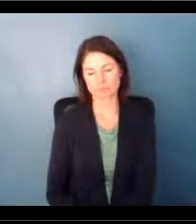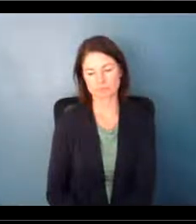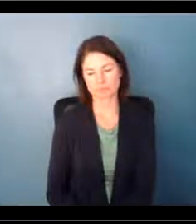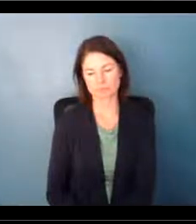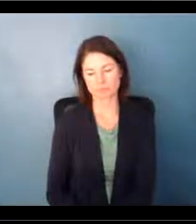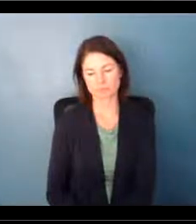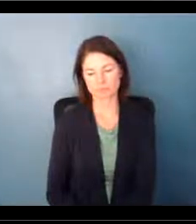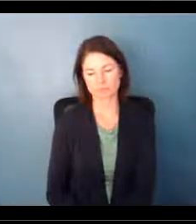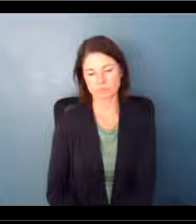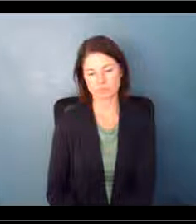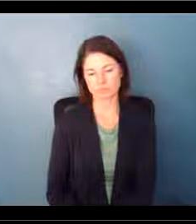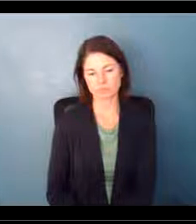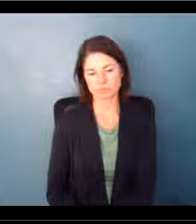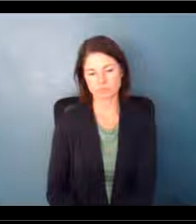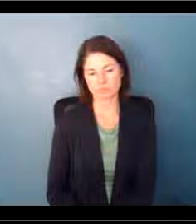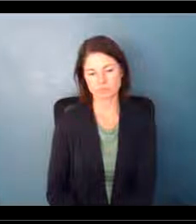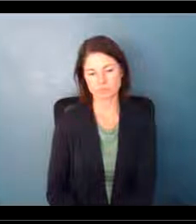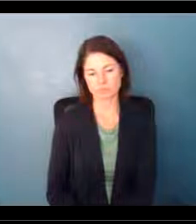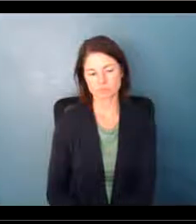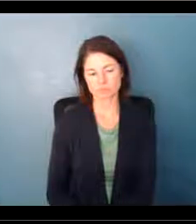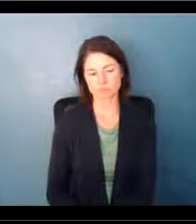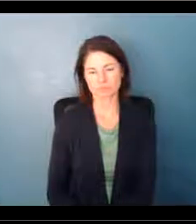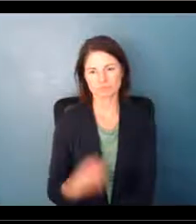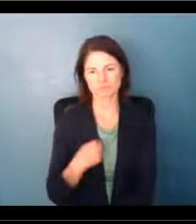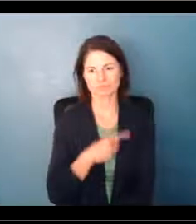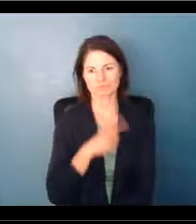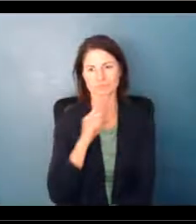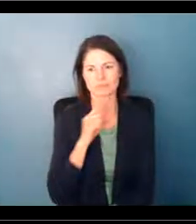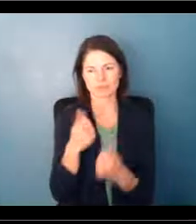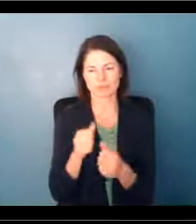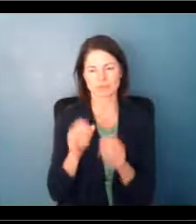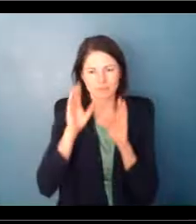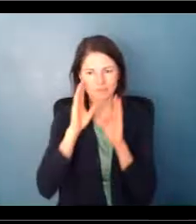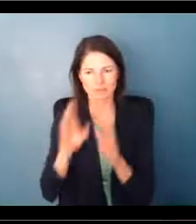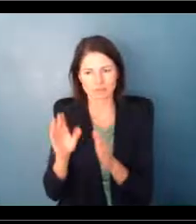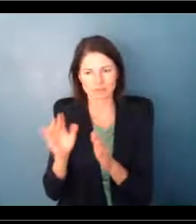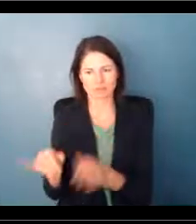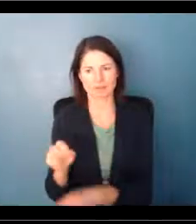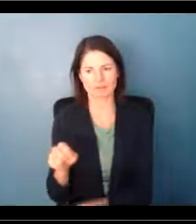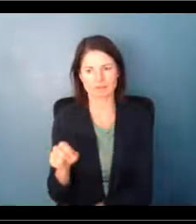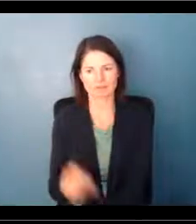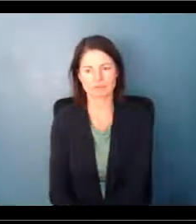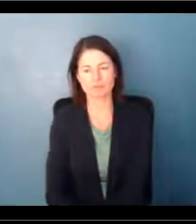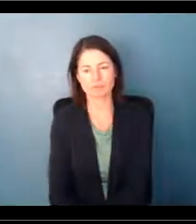focus on that. But we have attended kind of our usual